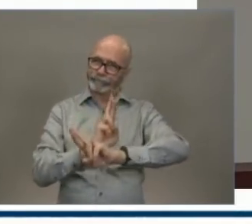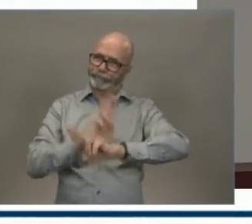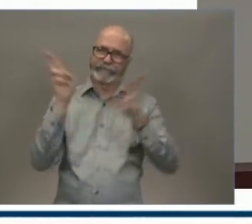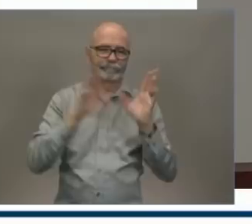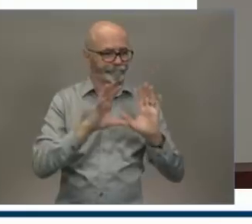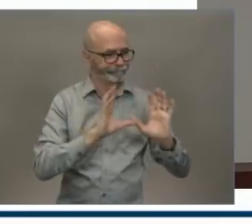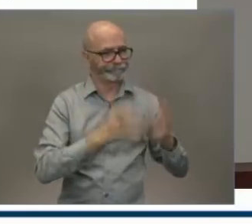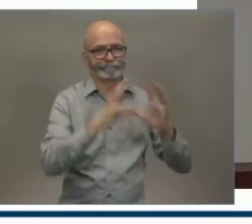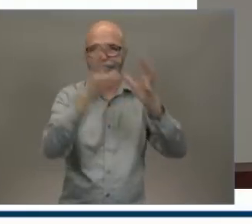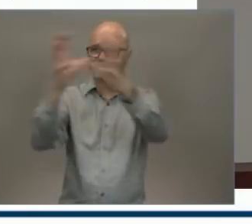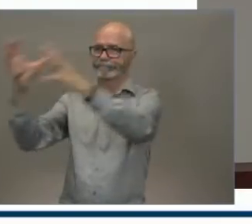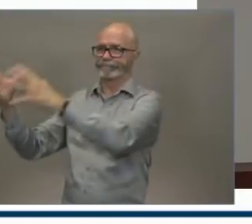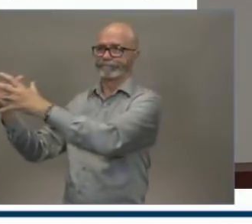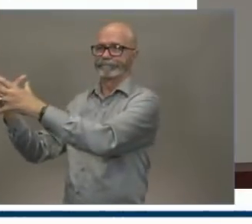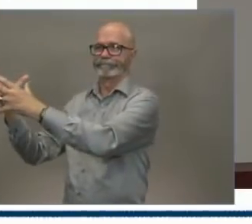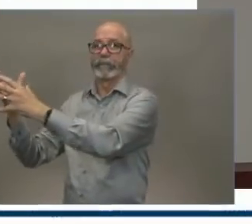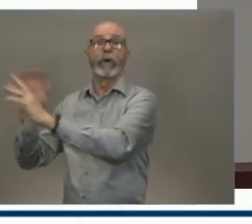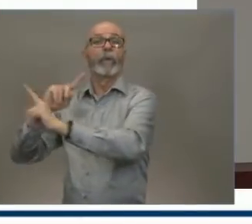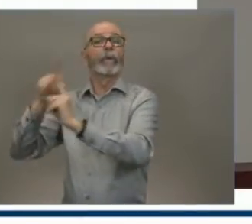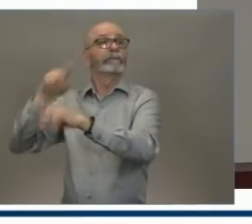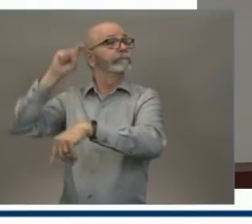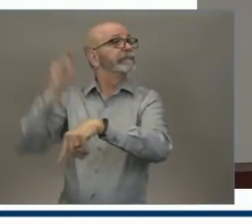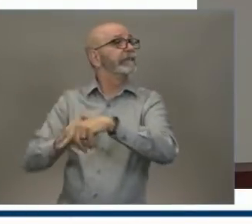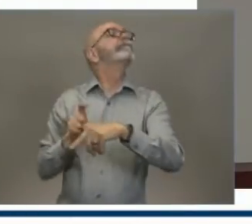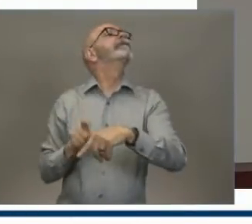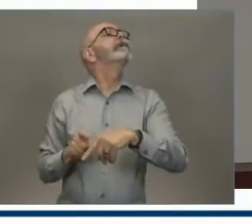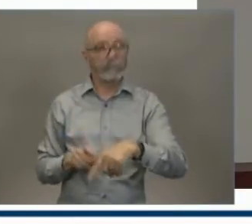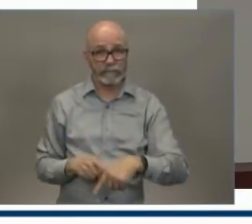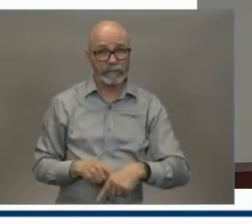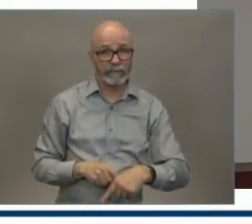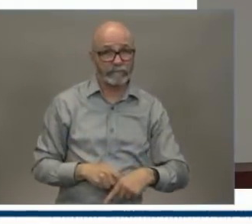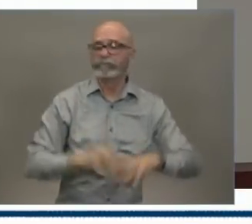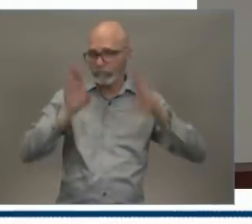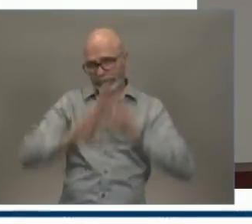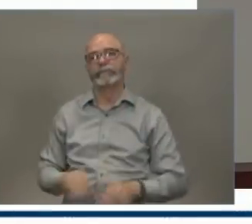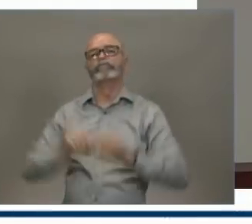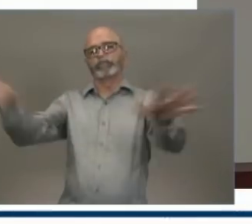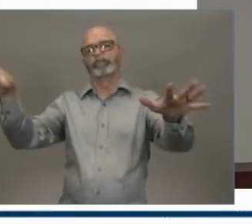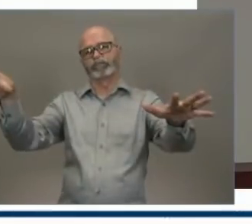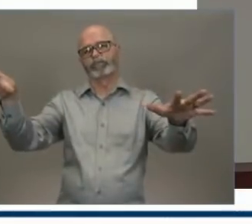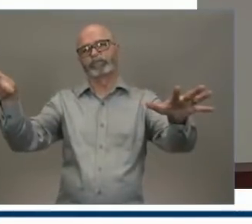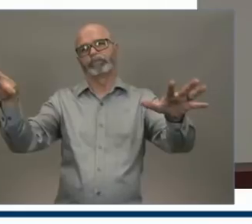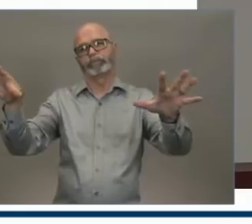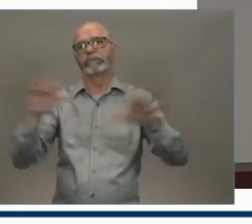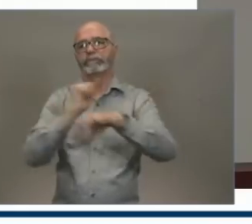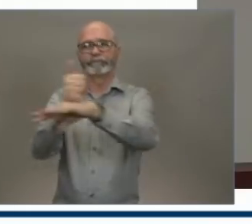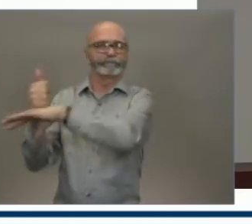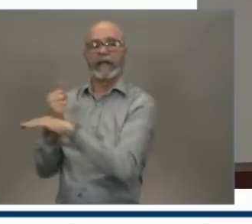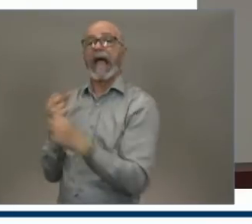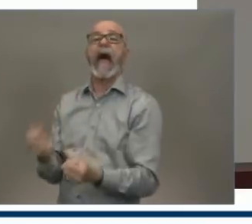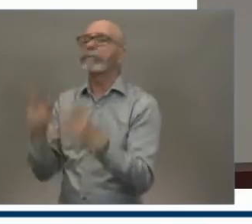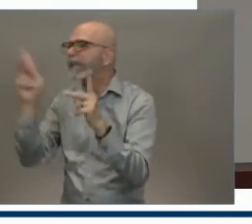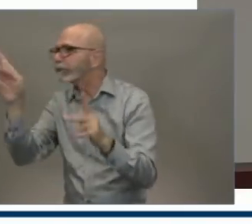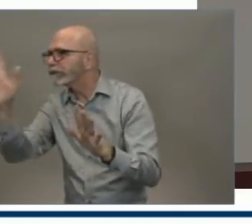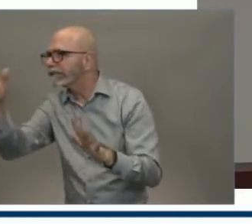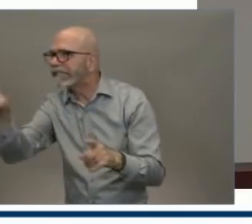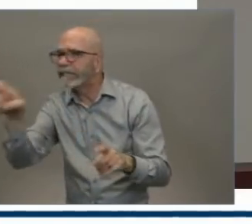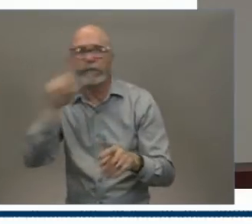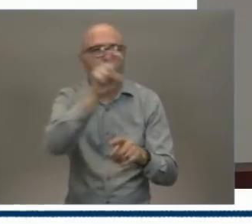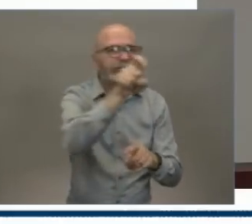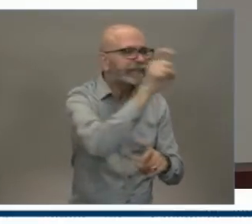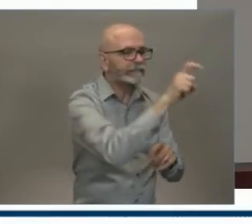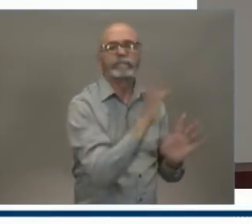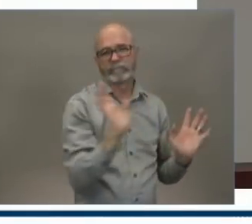planning of specific clinics, we'll have a much greater understanding of exactly how and how many people we'll need for, in each